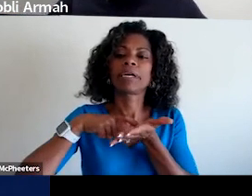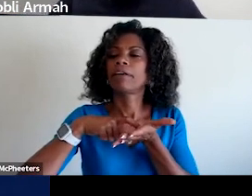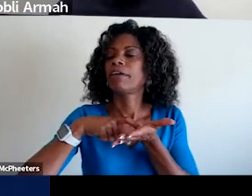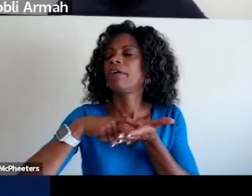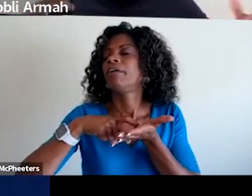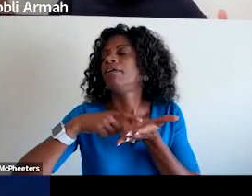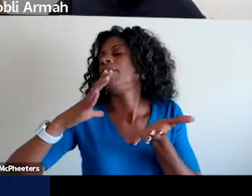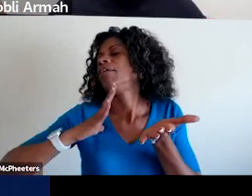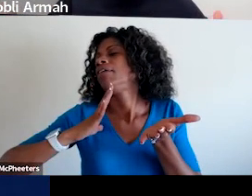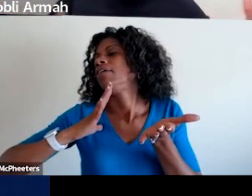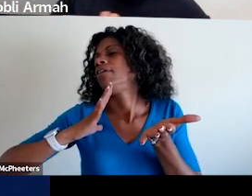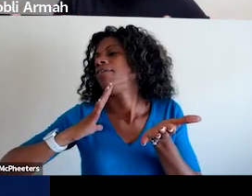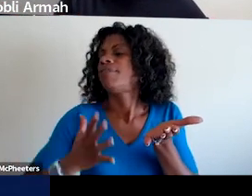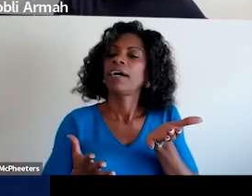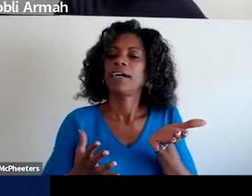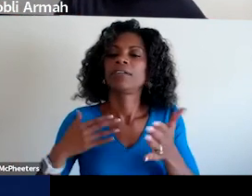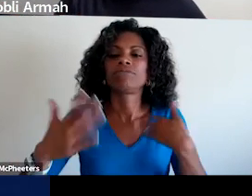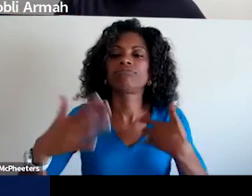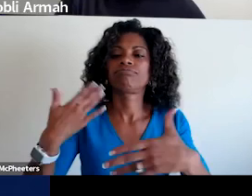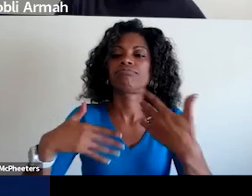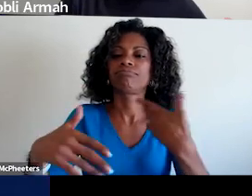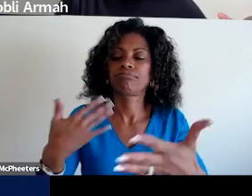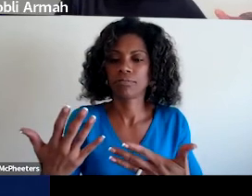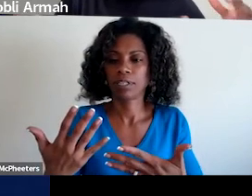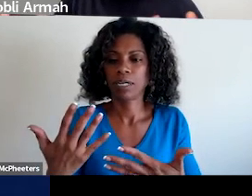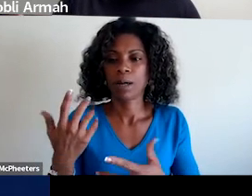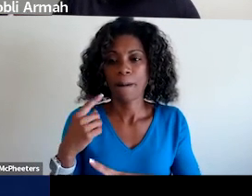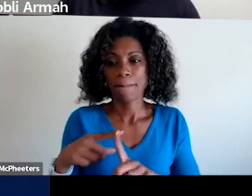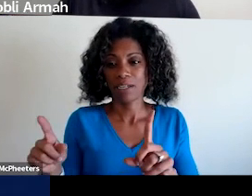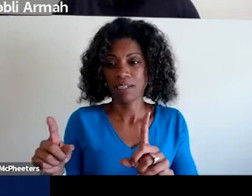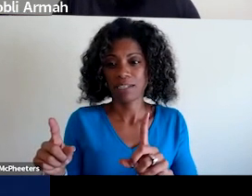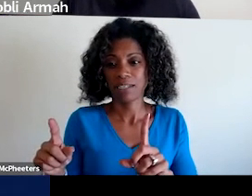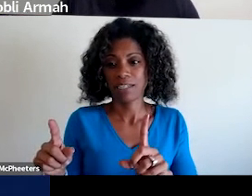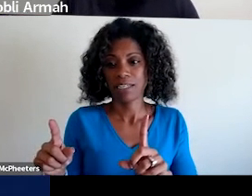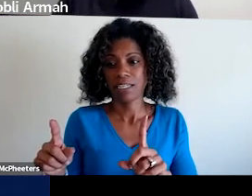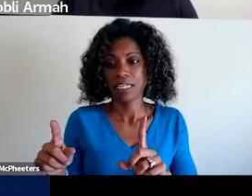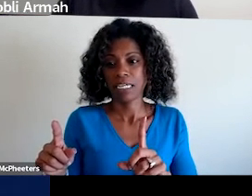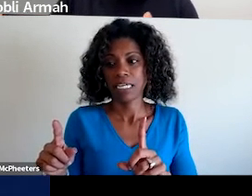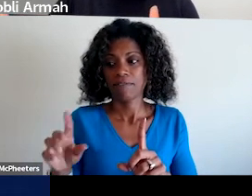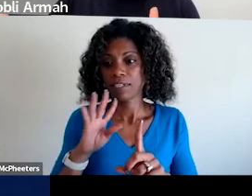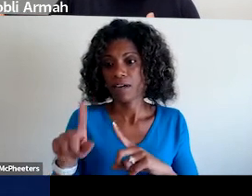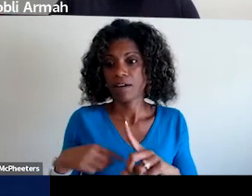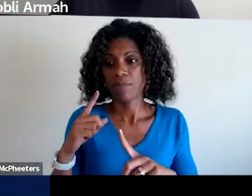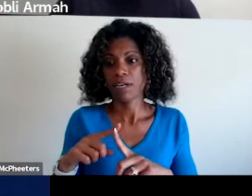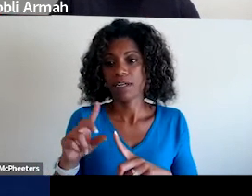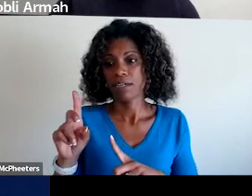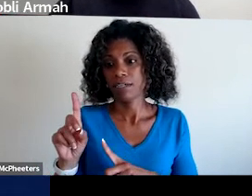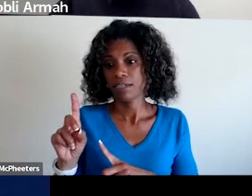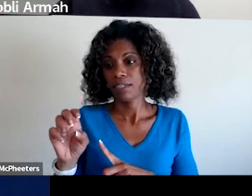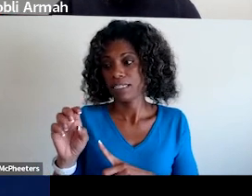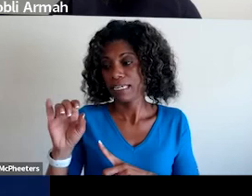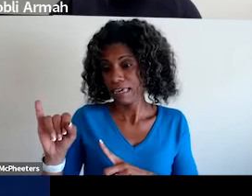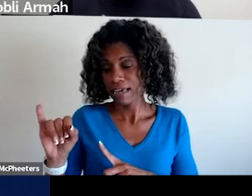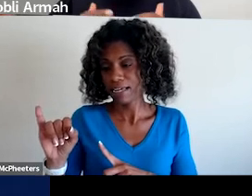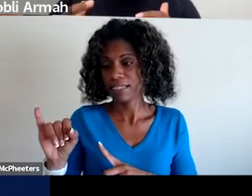area, all of a sudden people move really, really quickly. When anyone talks about doing the DEI work, things almost start to go in slow